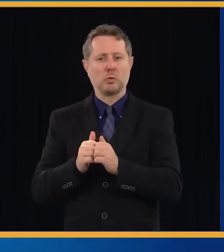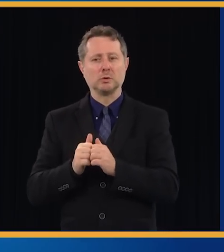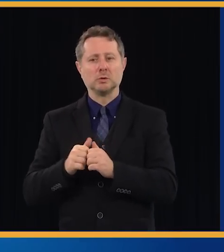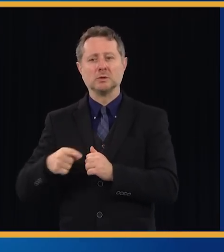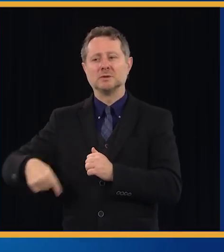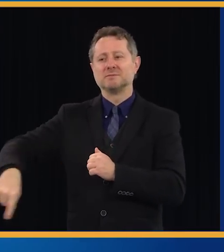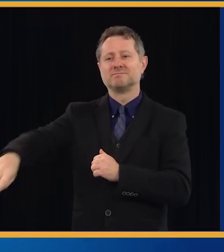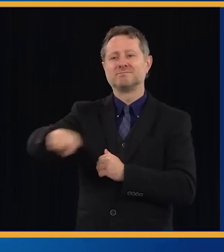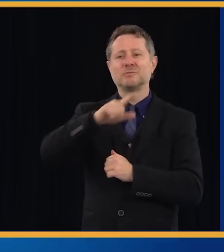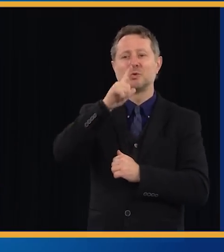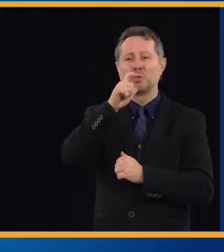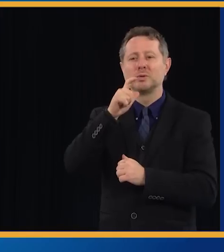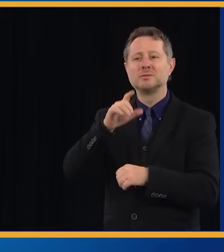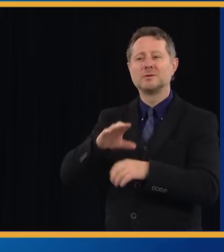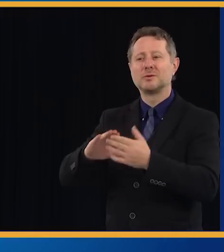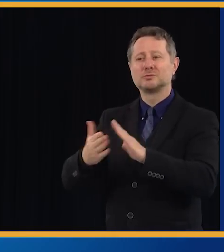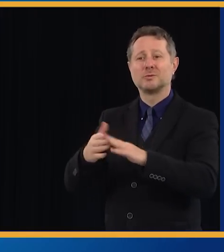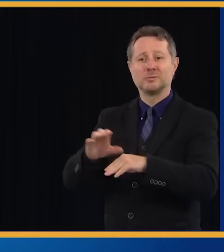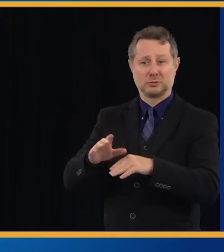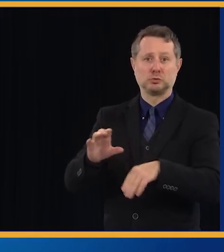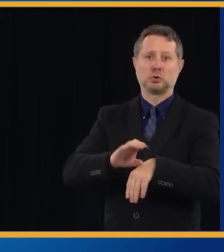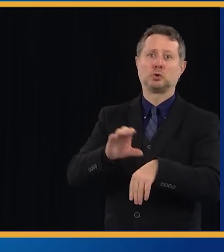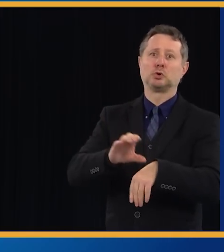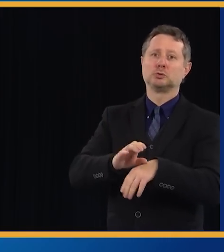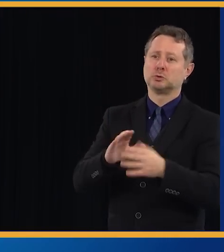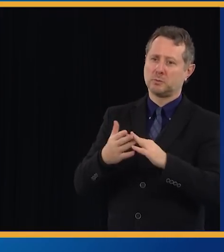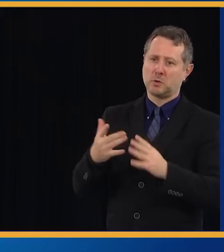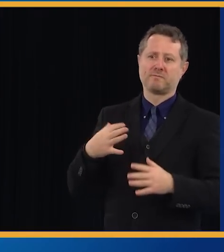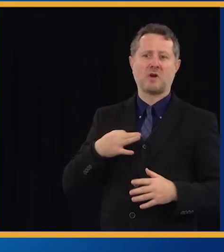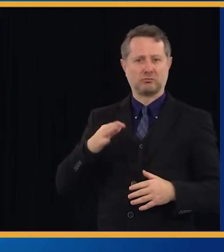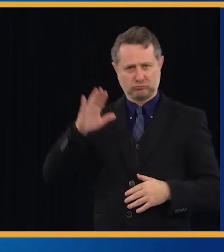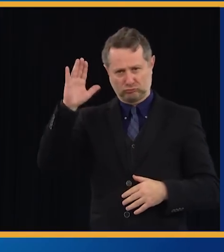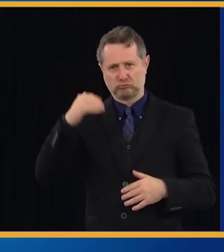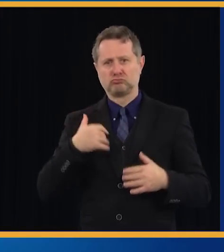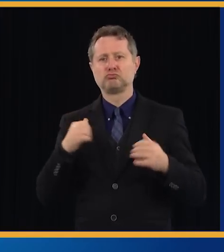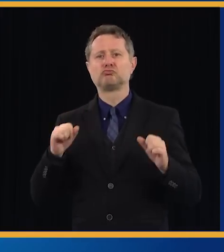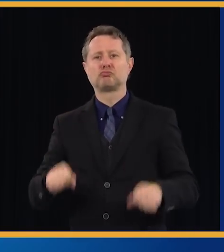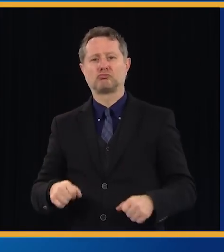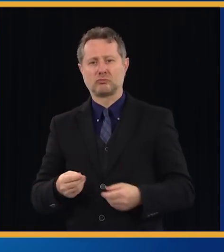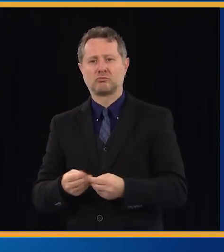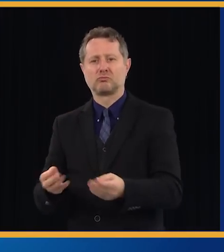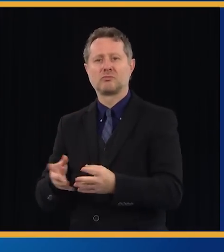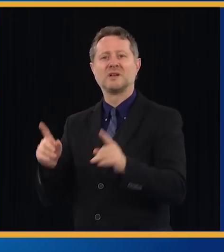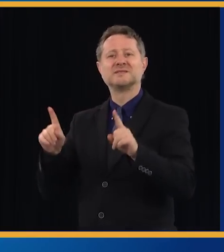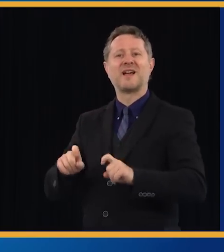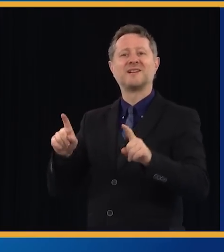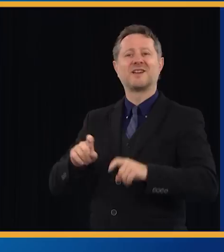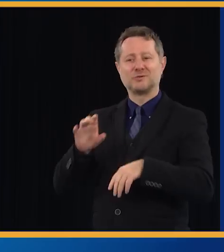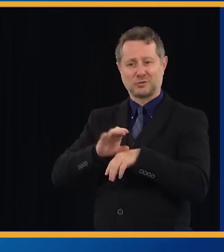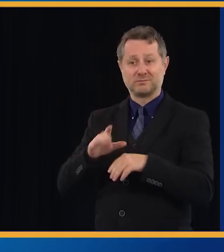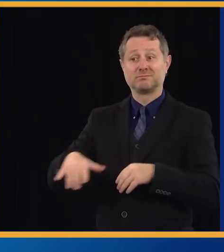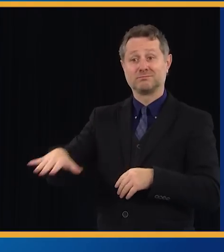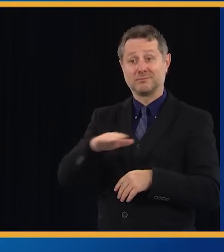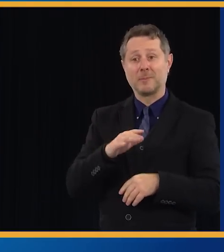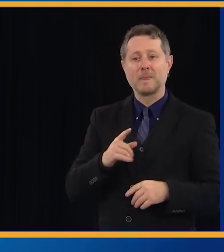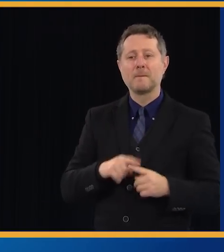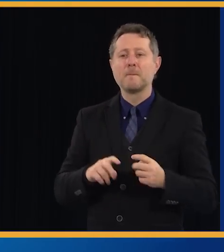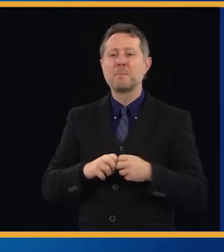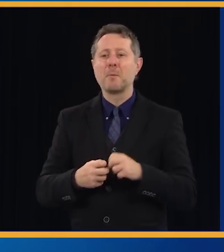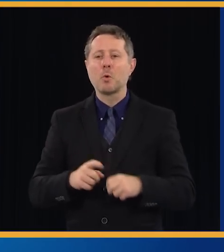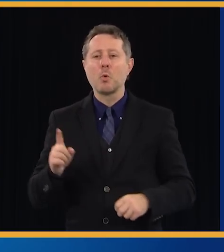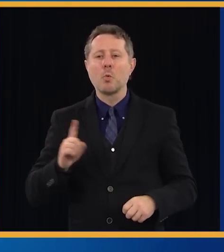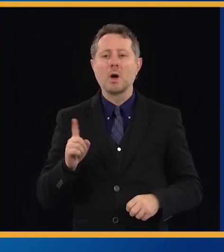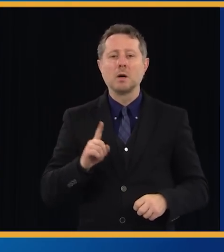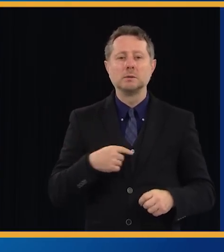have volunteered, many of them, to be testing sites. One of the problems is finding a testing site, but